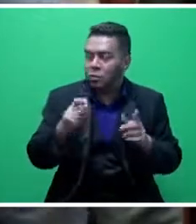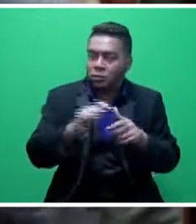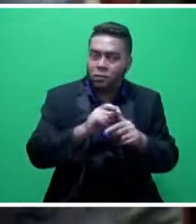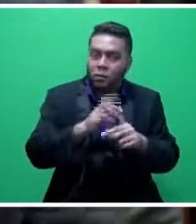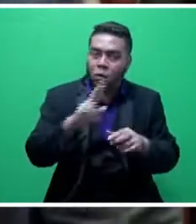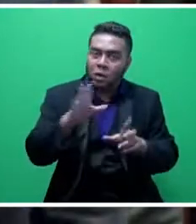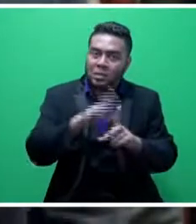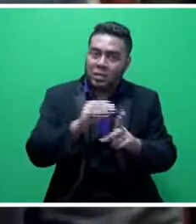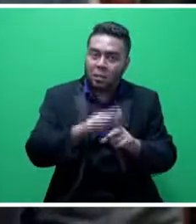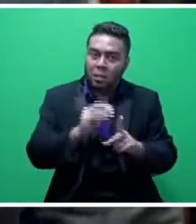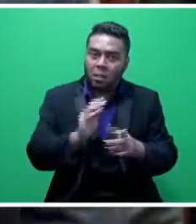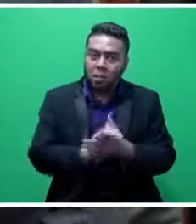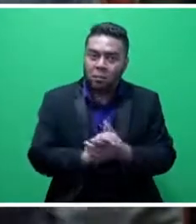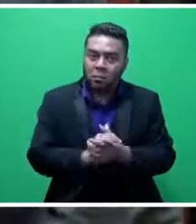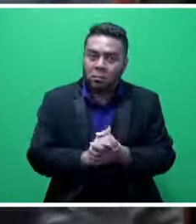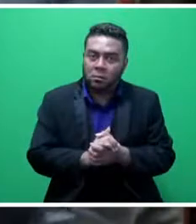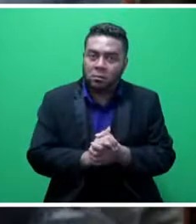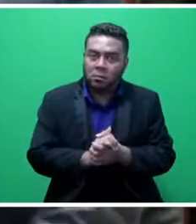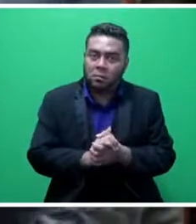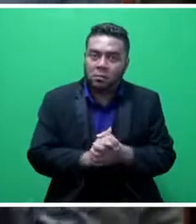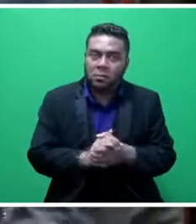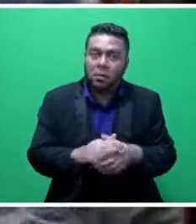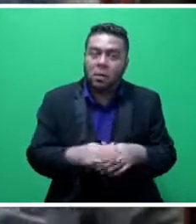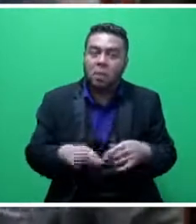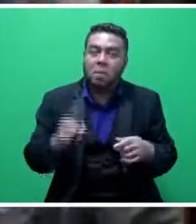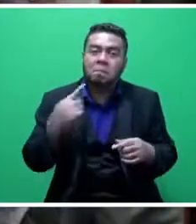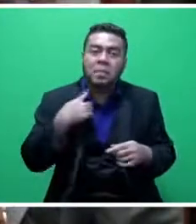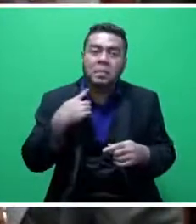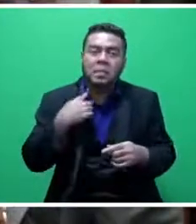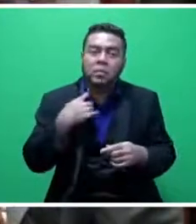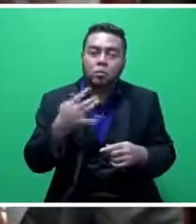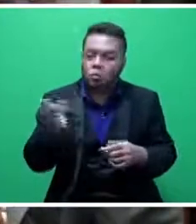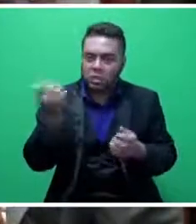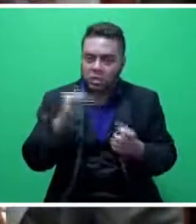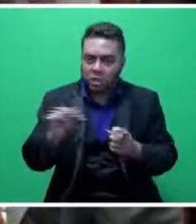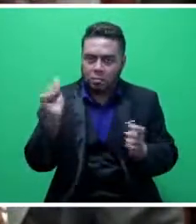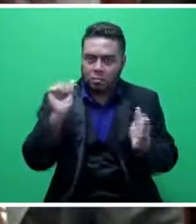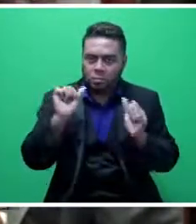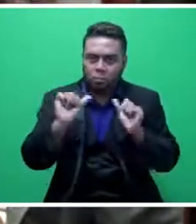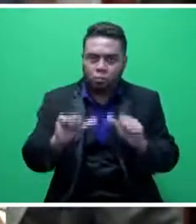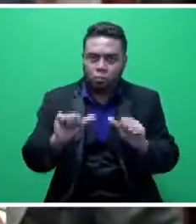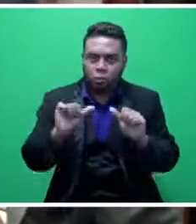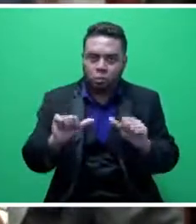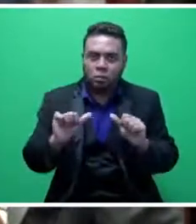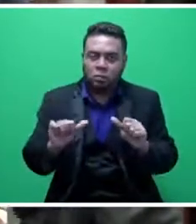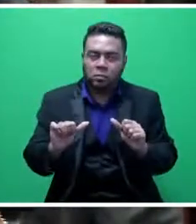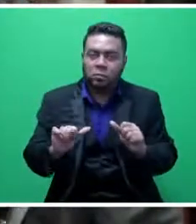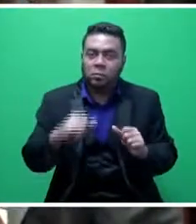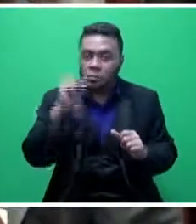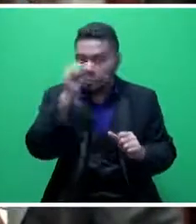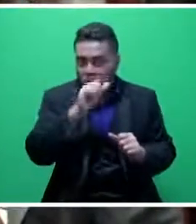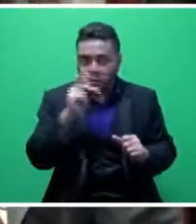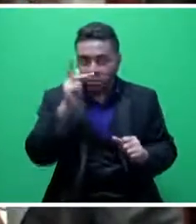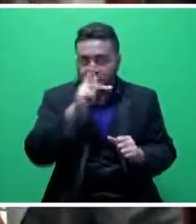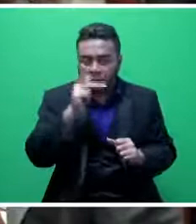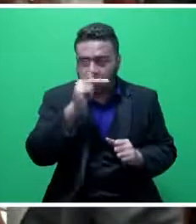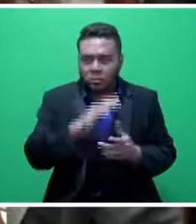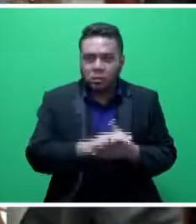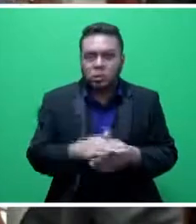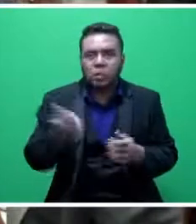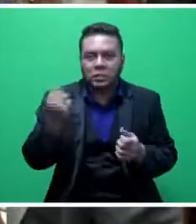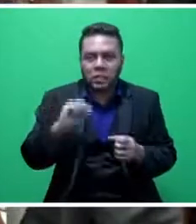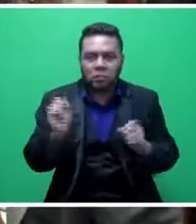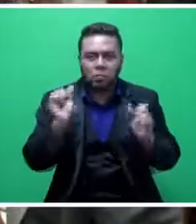sir, if you're talking about meat, we're still protecting the piggery industry, we're still